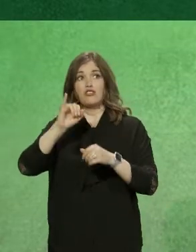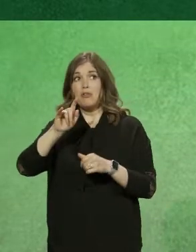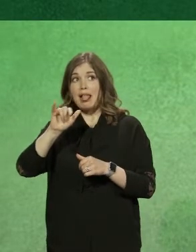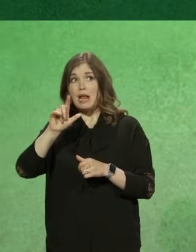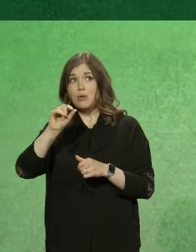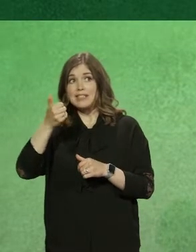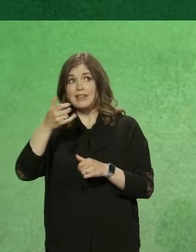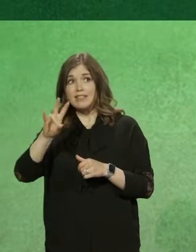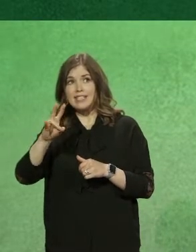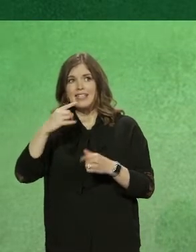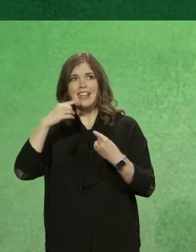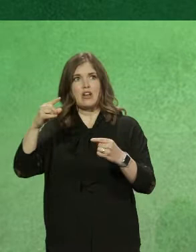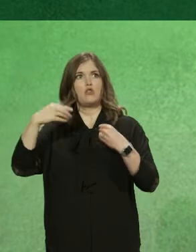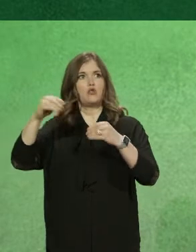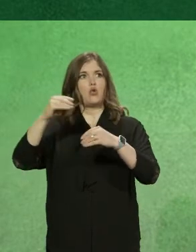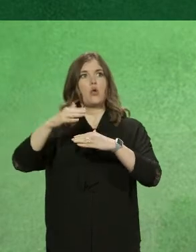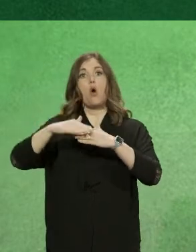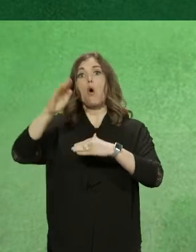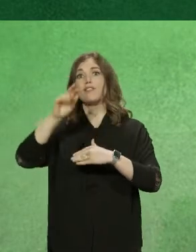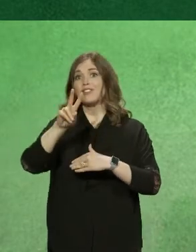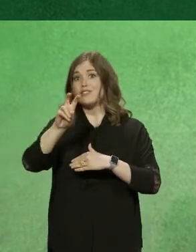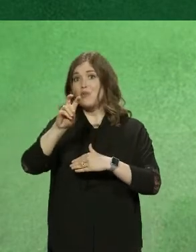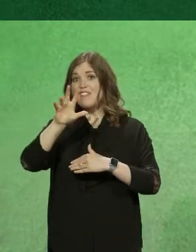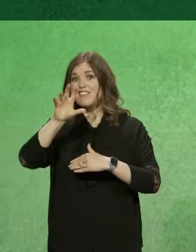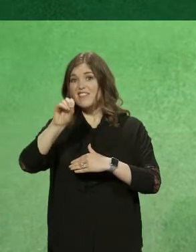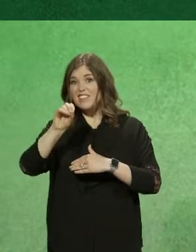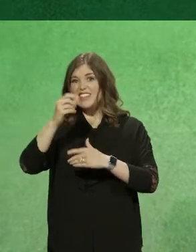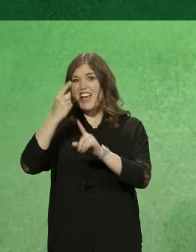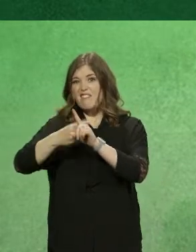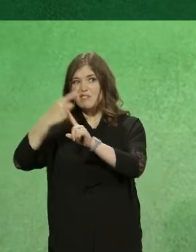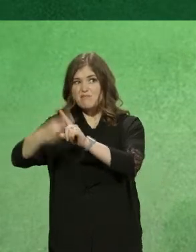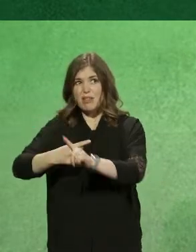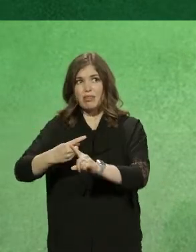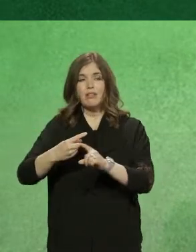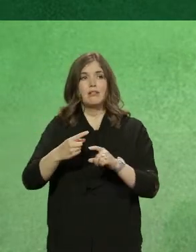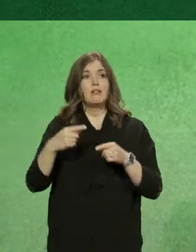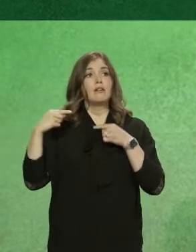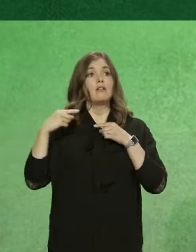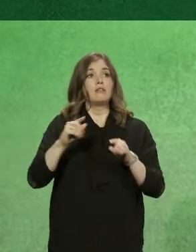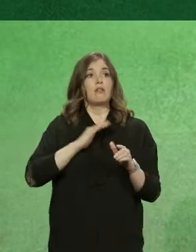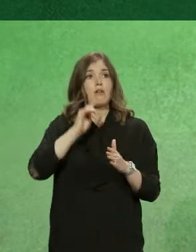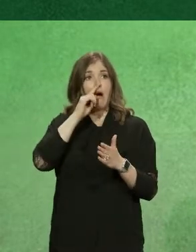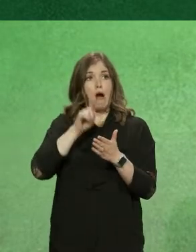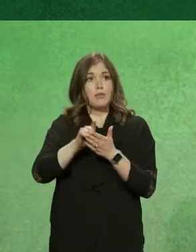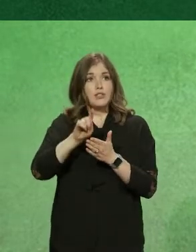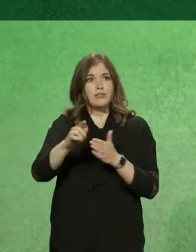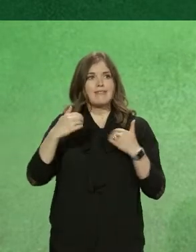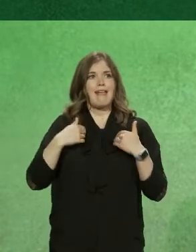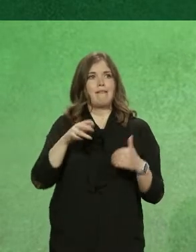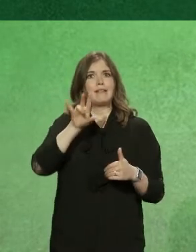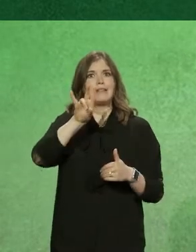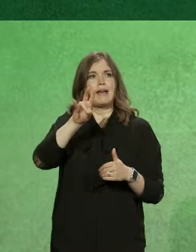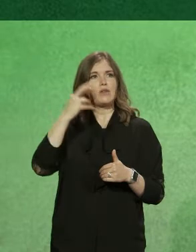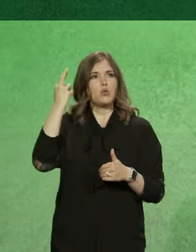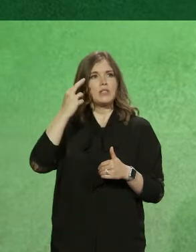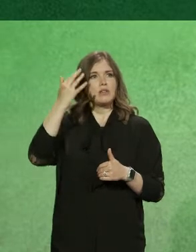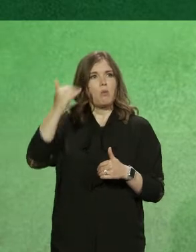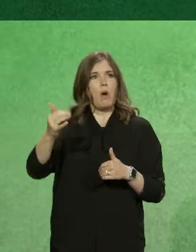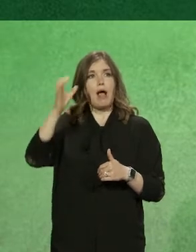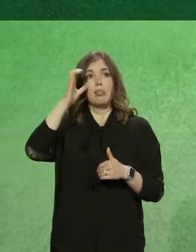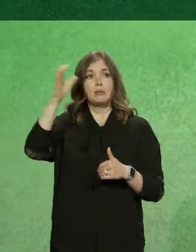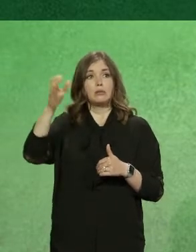monthly. During our research, there are 7 major reasons as to why solar stoves have not been